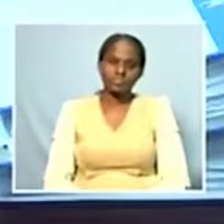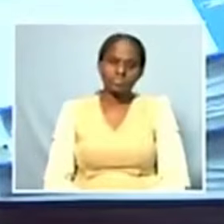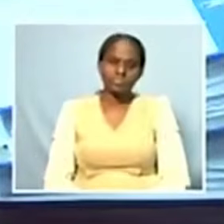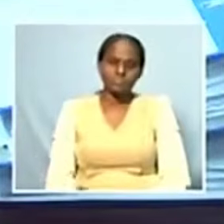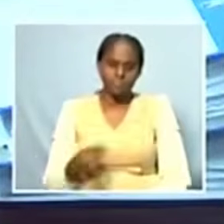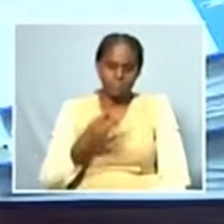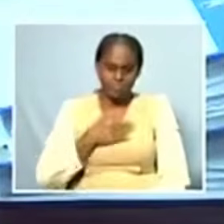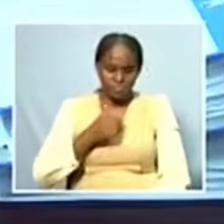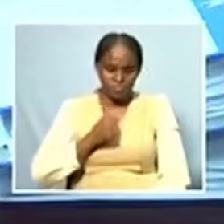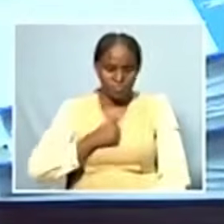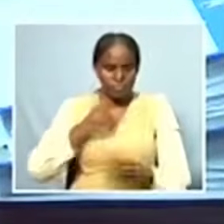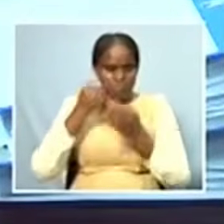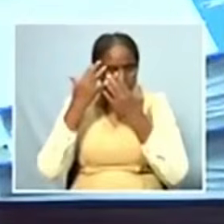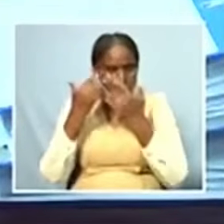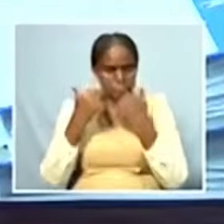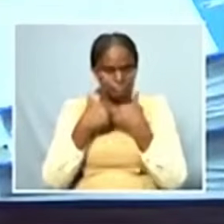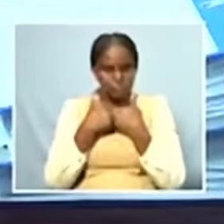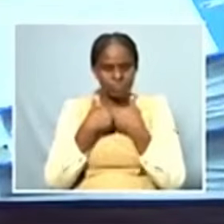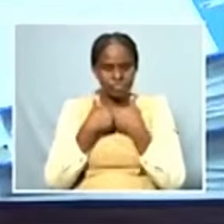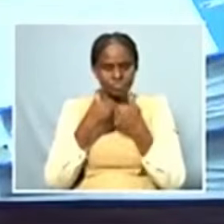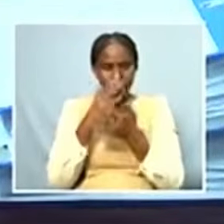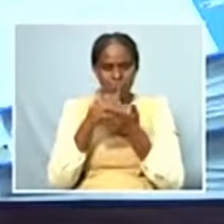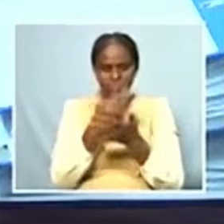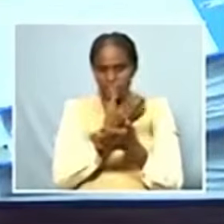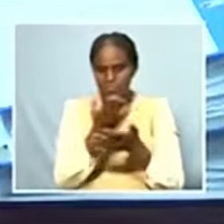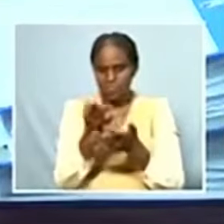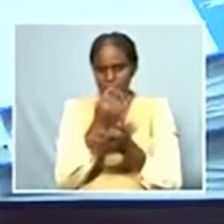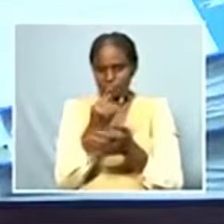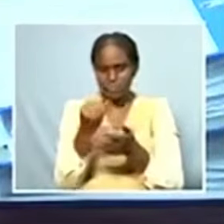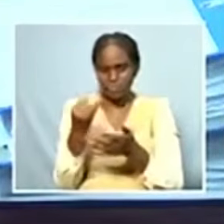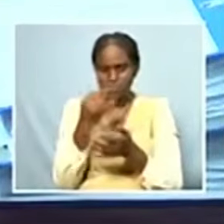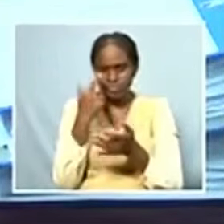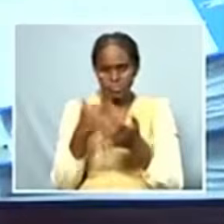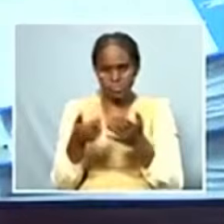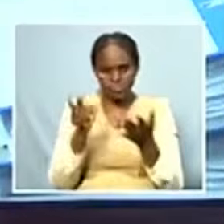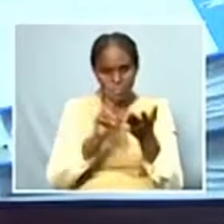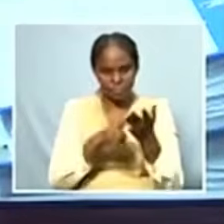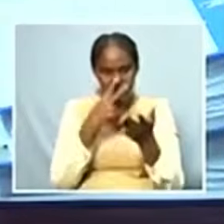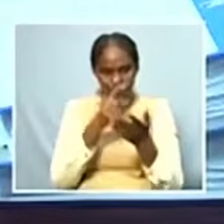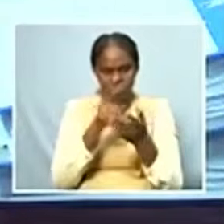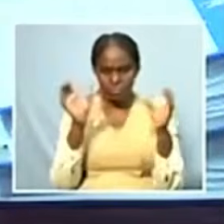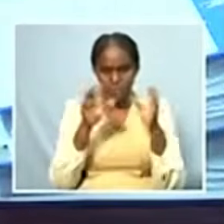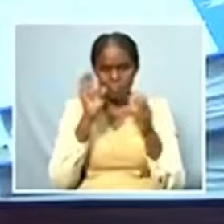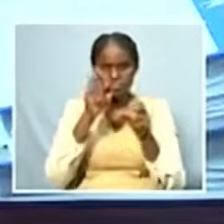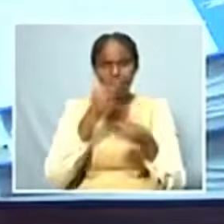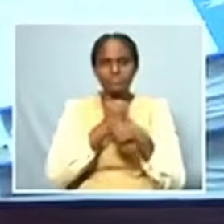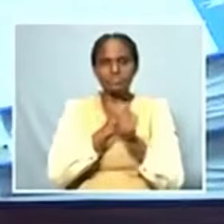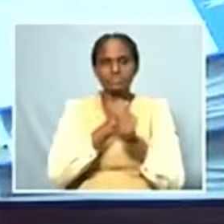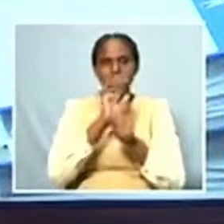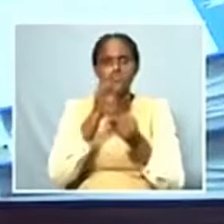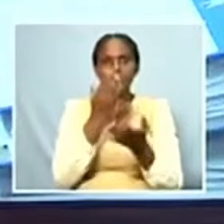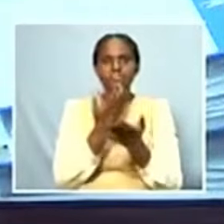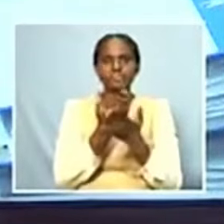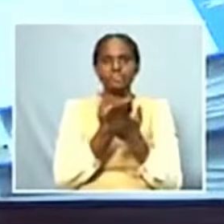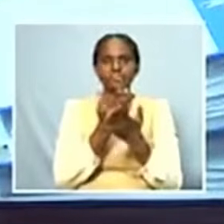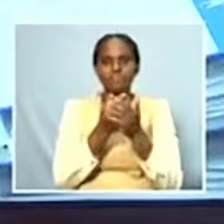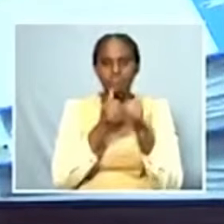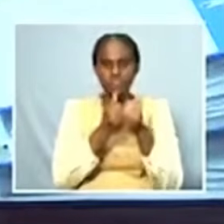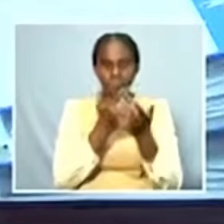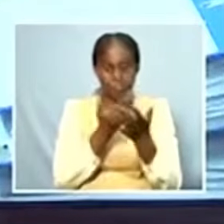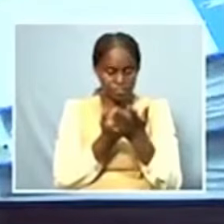do hope that some of these issues should be looked at. The committee will make its recommendations